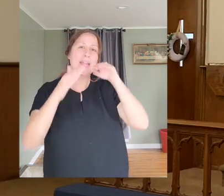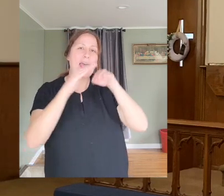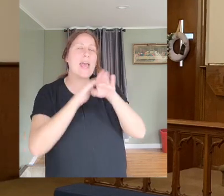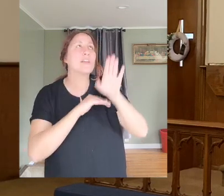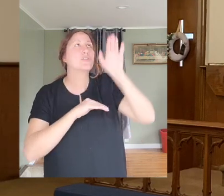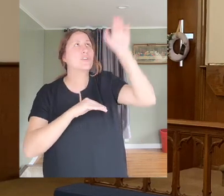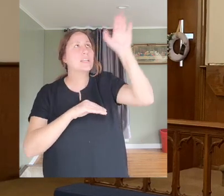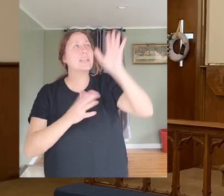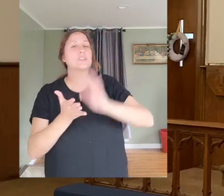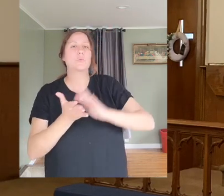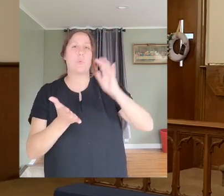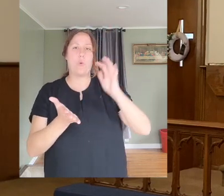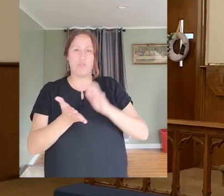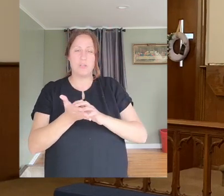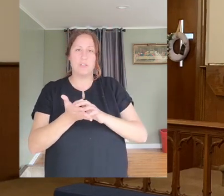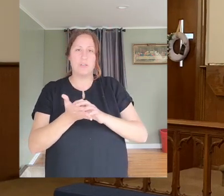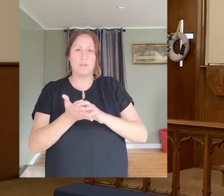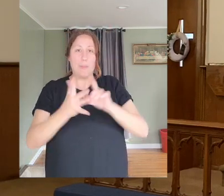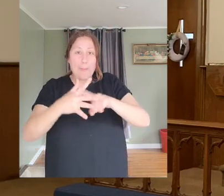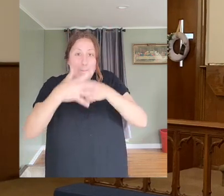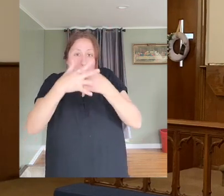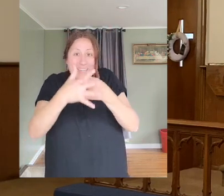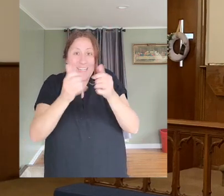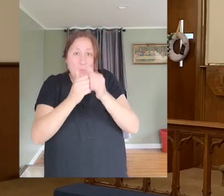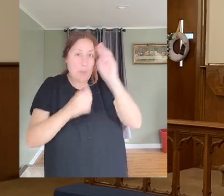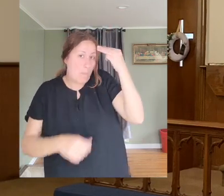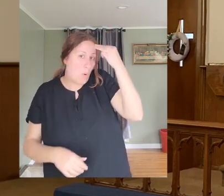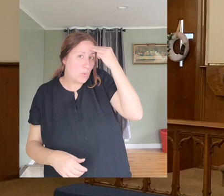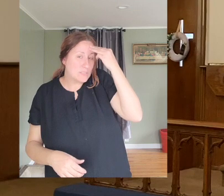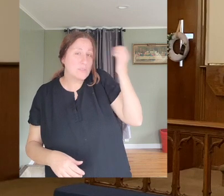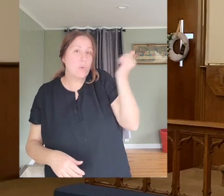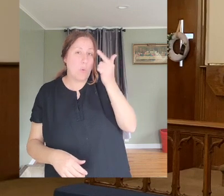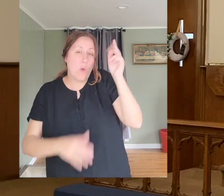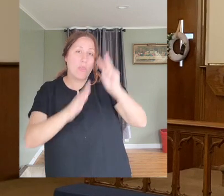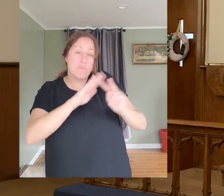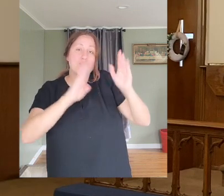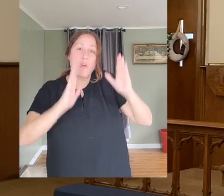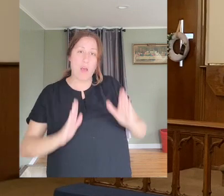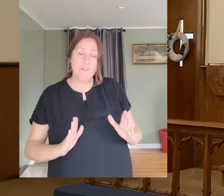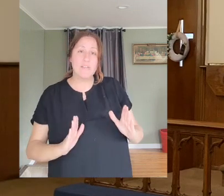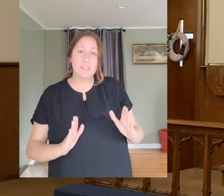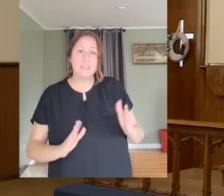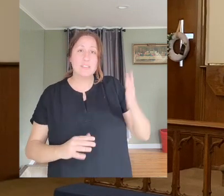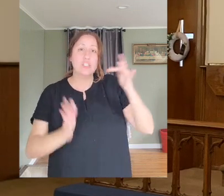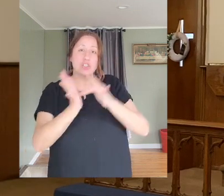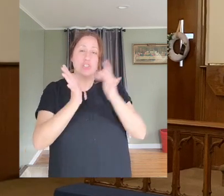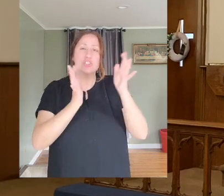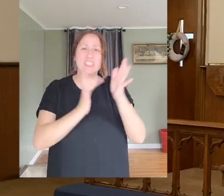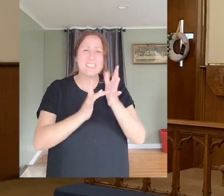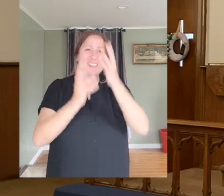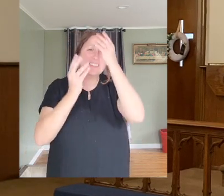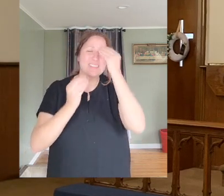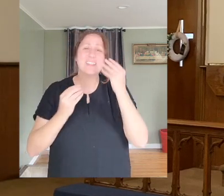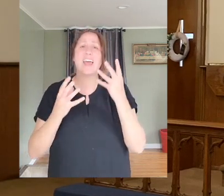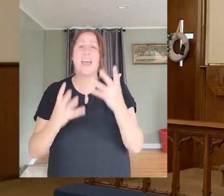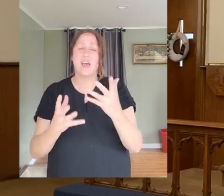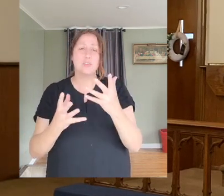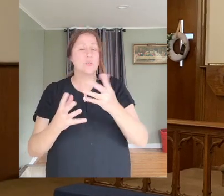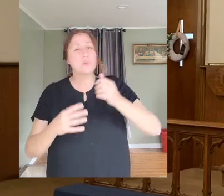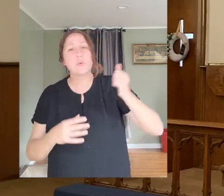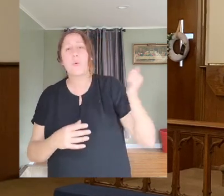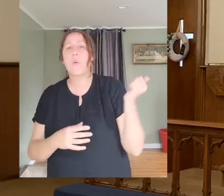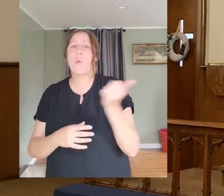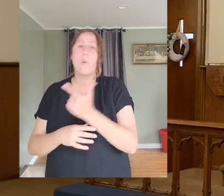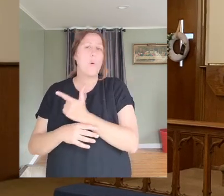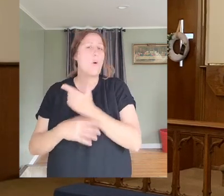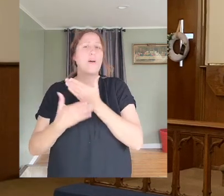glory. And beginning with Moses and all the prophets, Jesus interprets to us in all the scriptures the